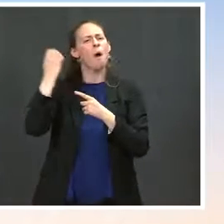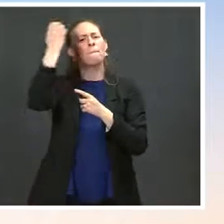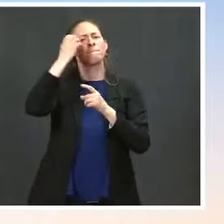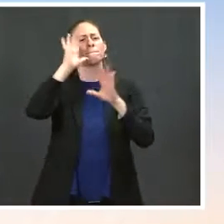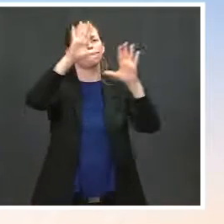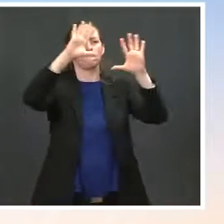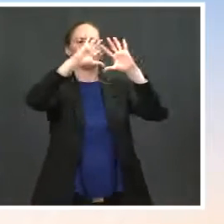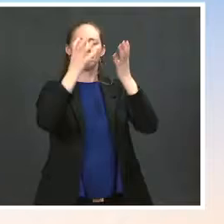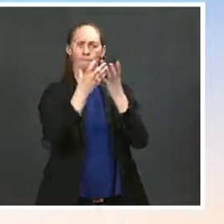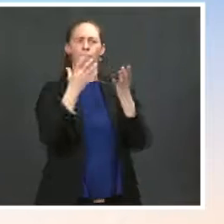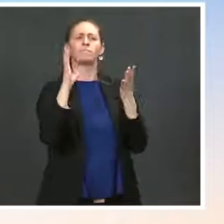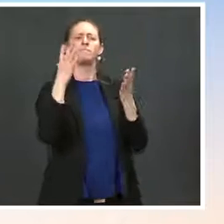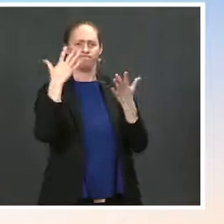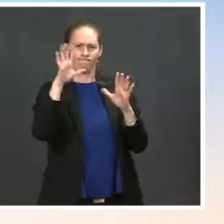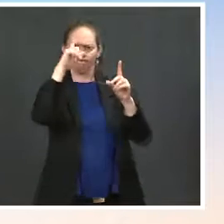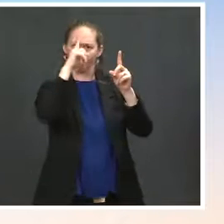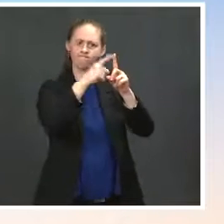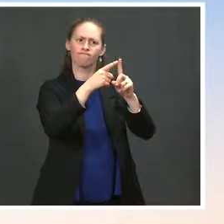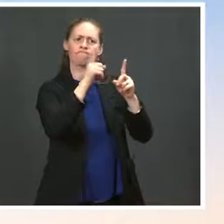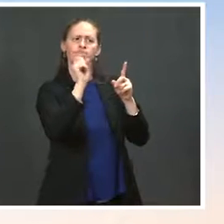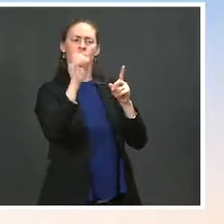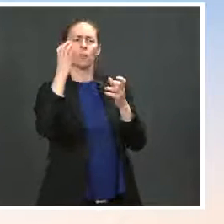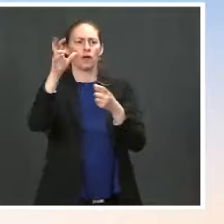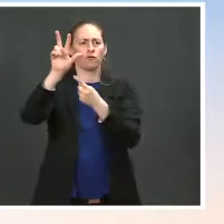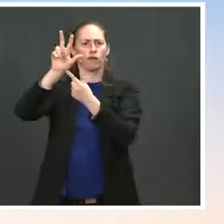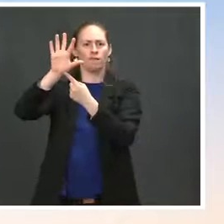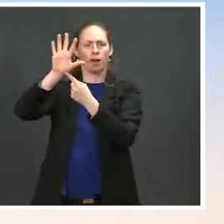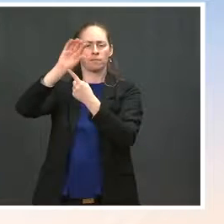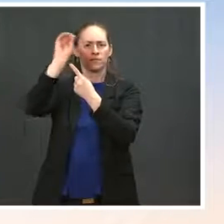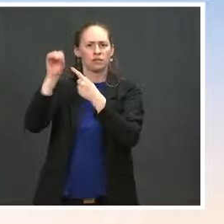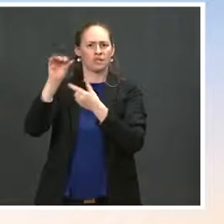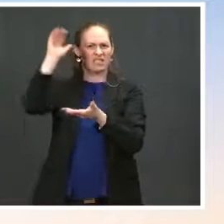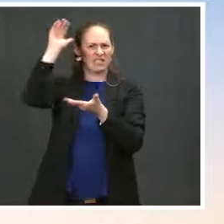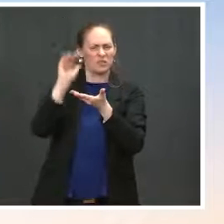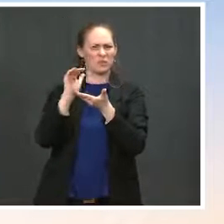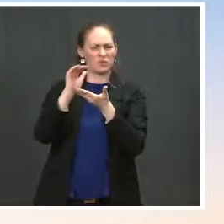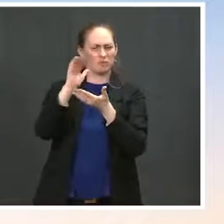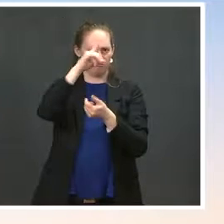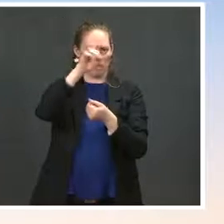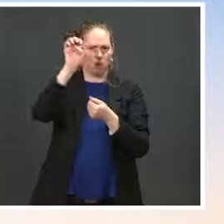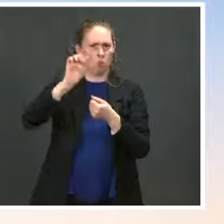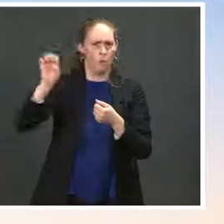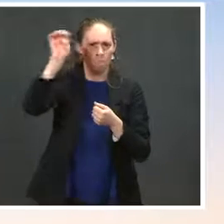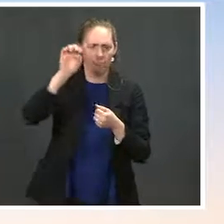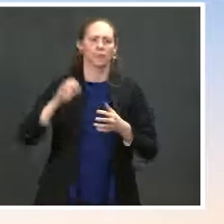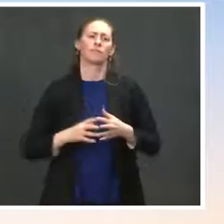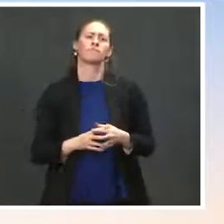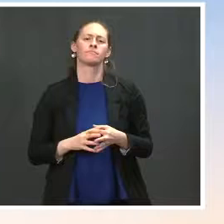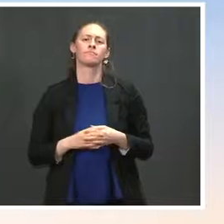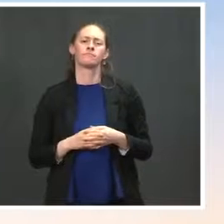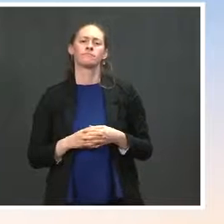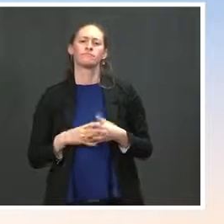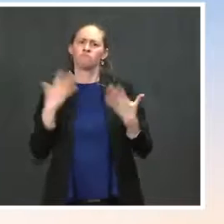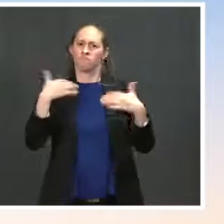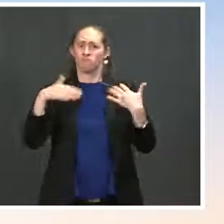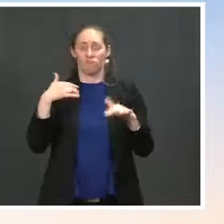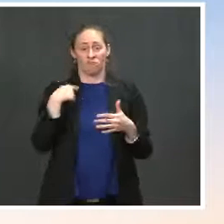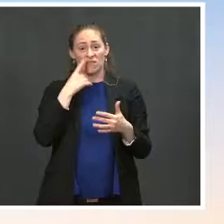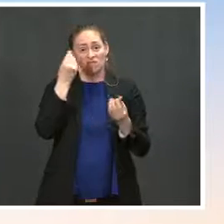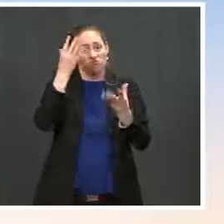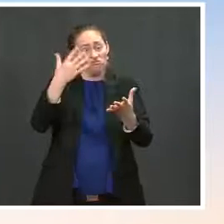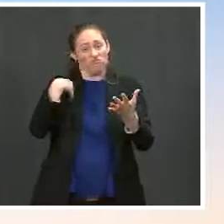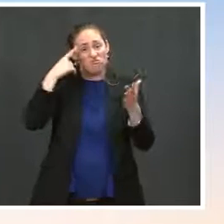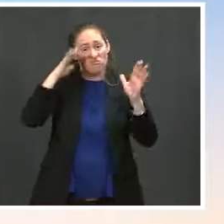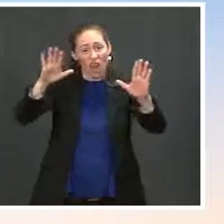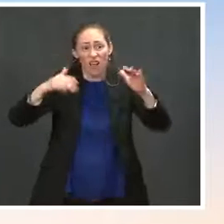2030 and also the net zero. So, I think that it's progress, but we still